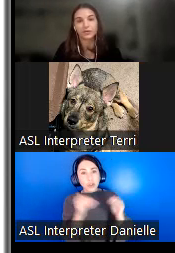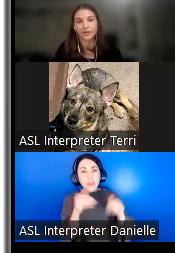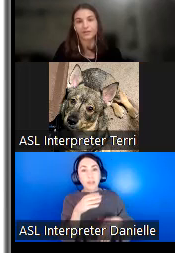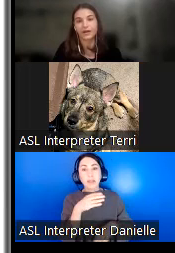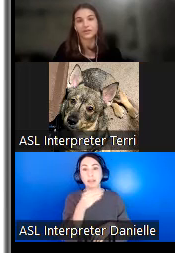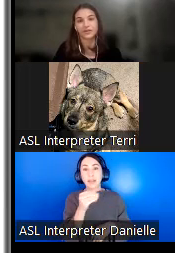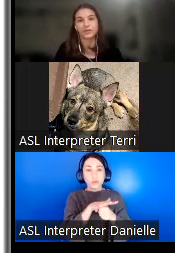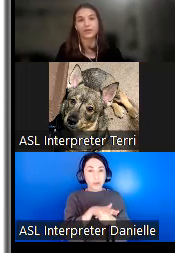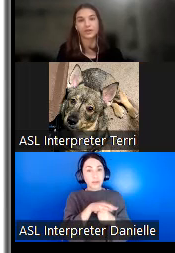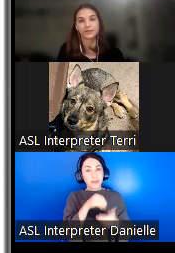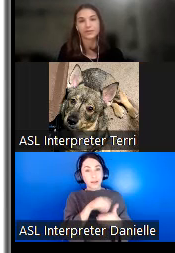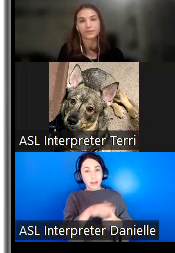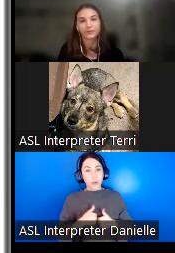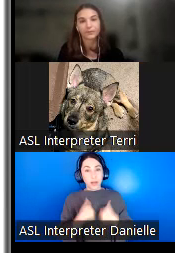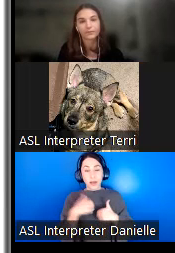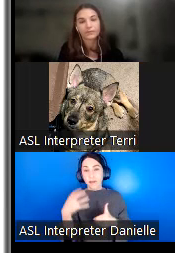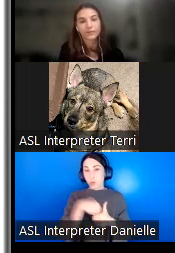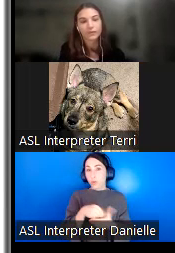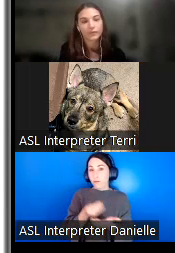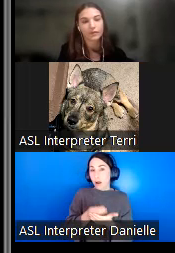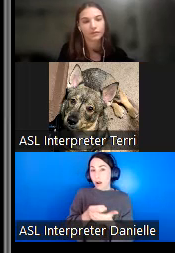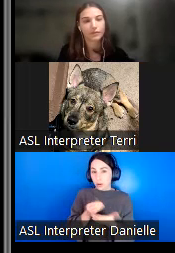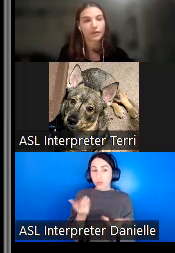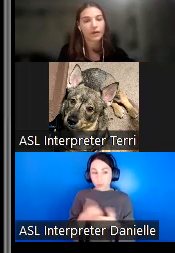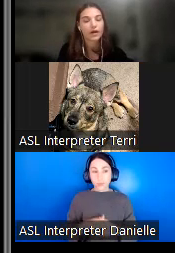lives, including their financial situations.